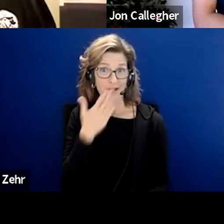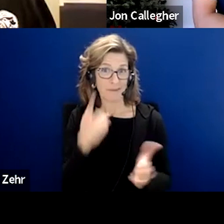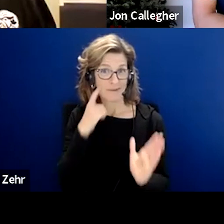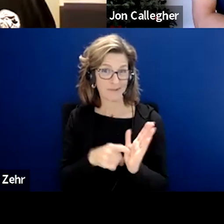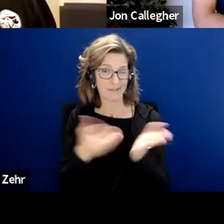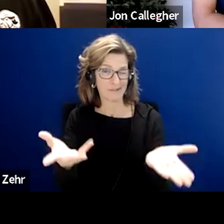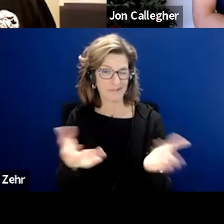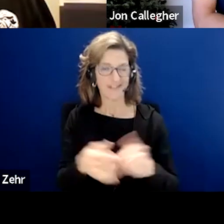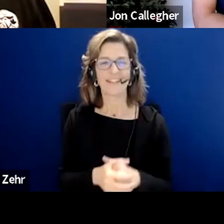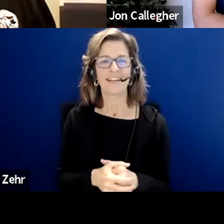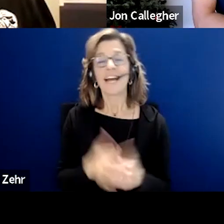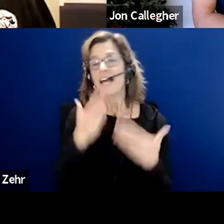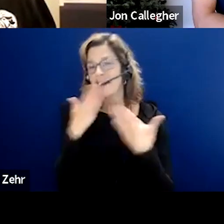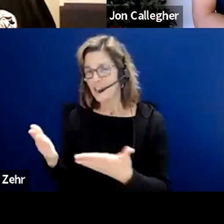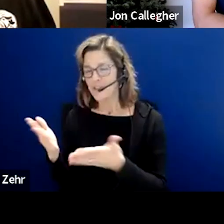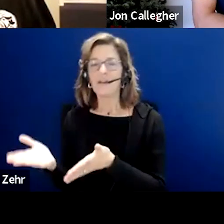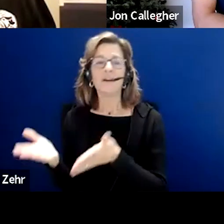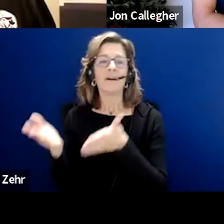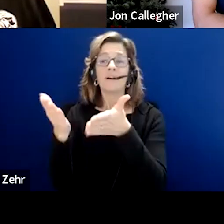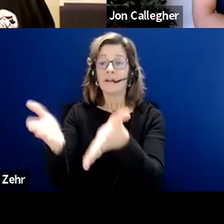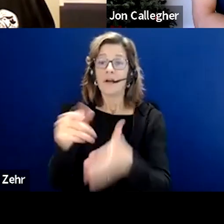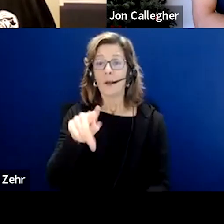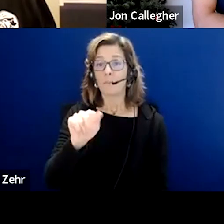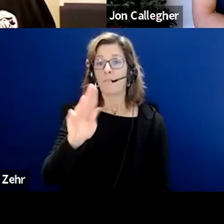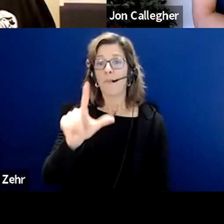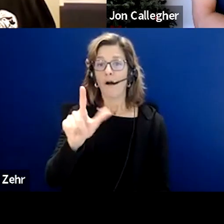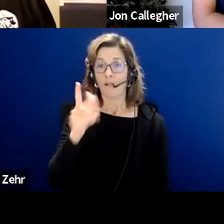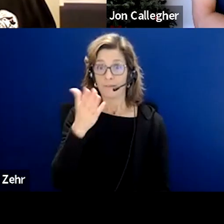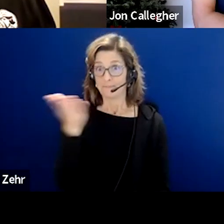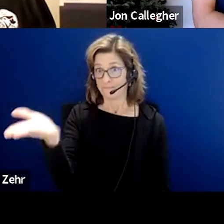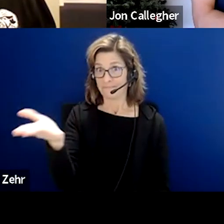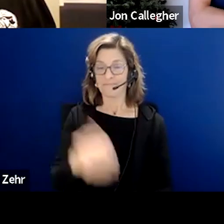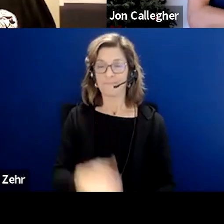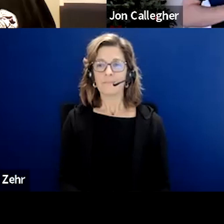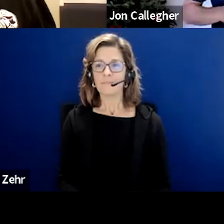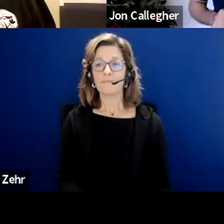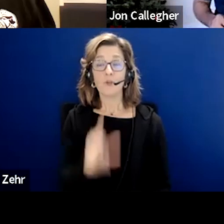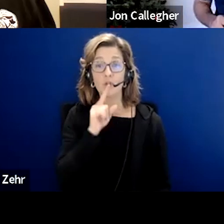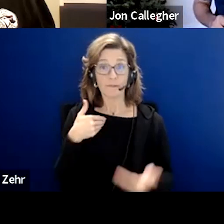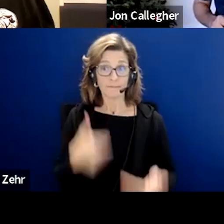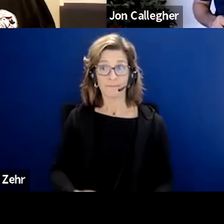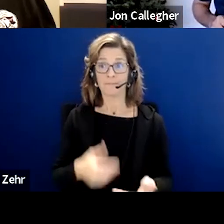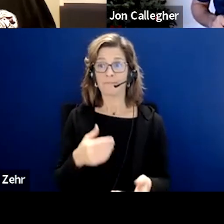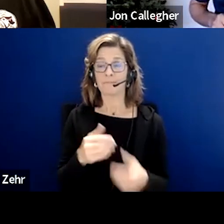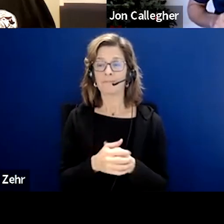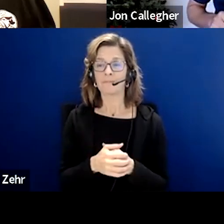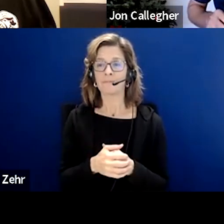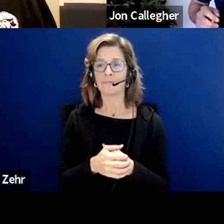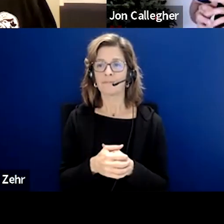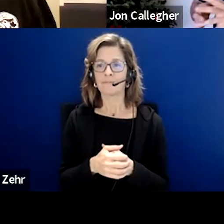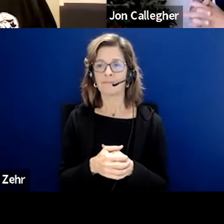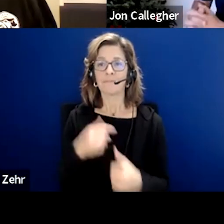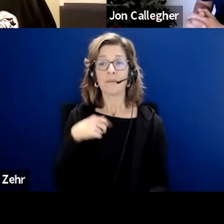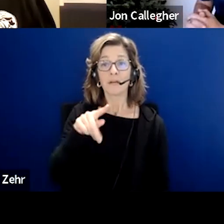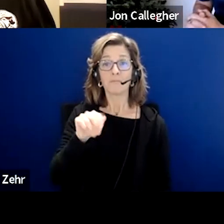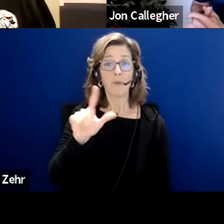Thank you very much, Mahadeo. And Paul, can you introduce yourself, please? Sure. As said, Paul VanderGreindt.